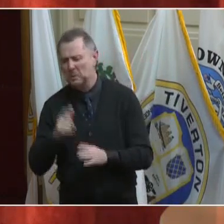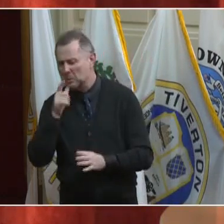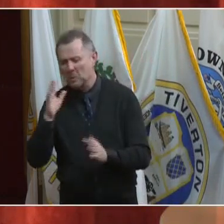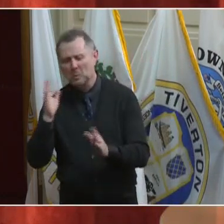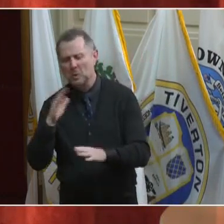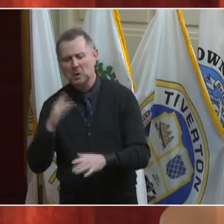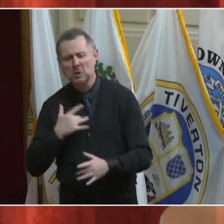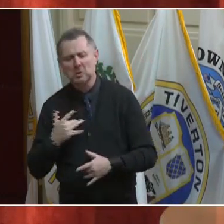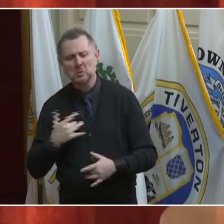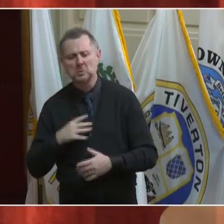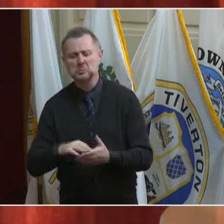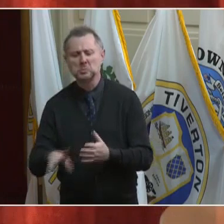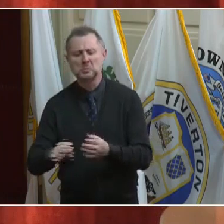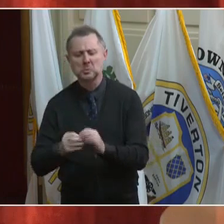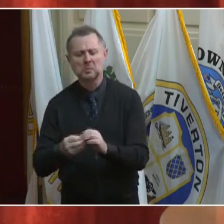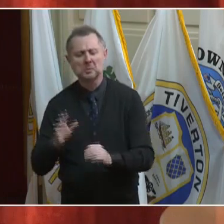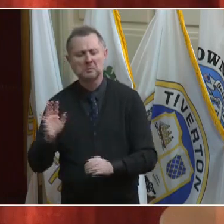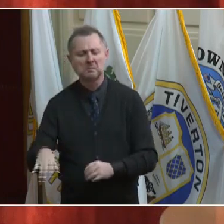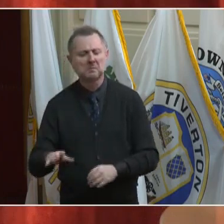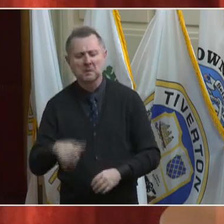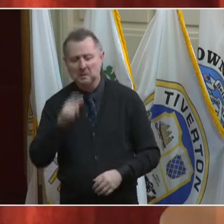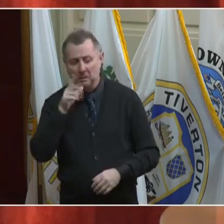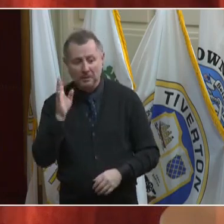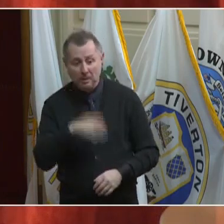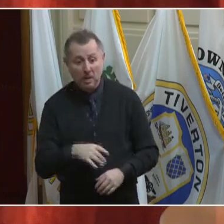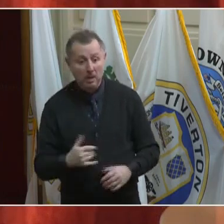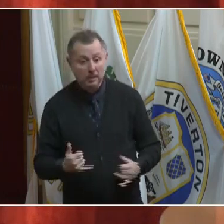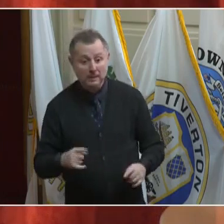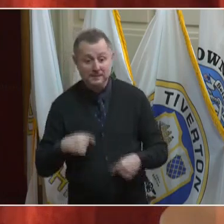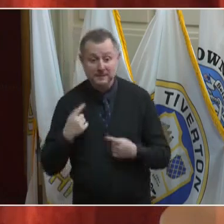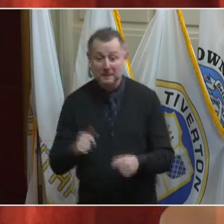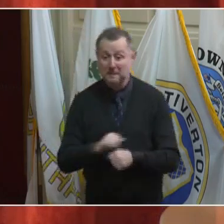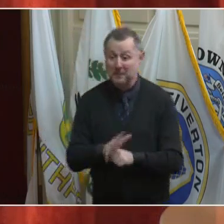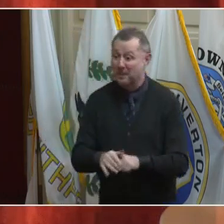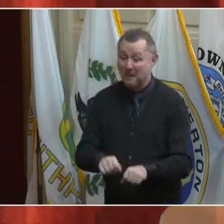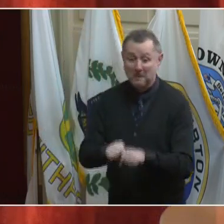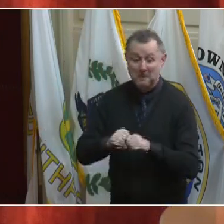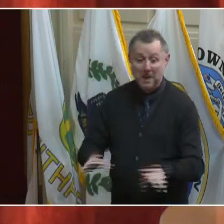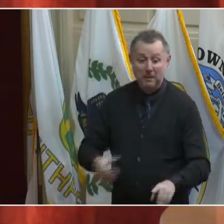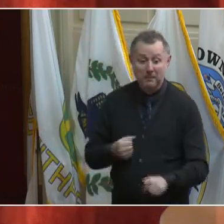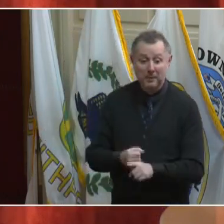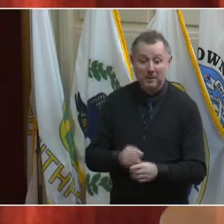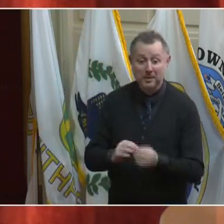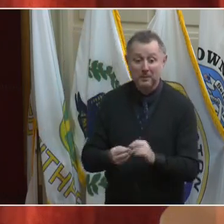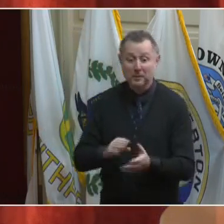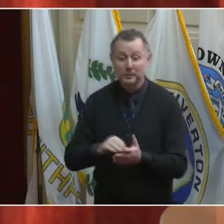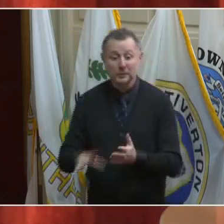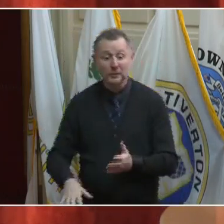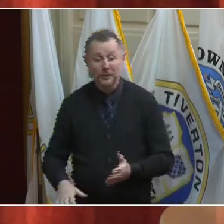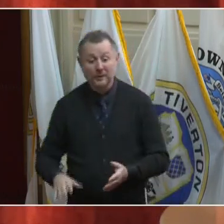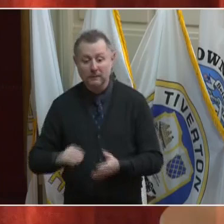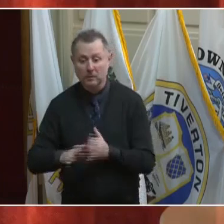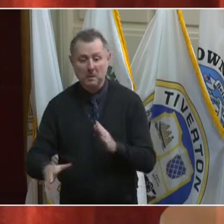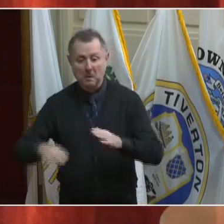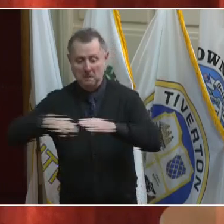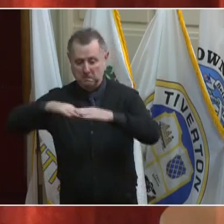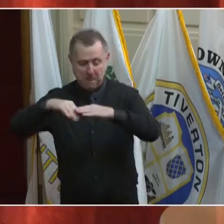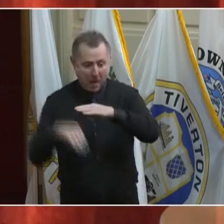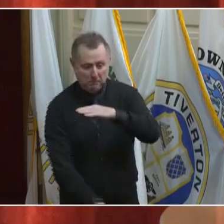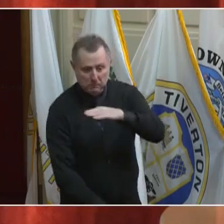pandemic. Since the pandemic, overall public school enrollment has declined